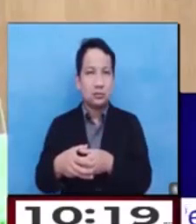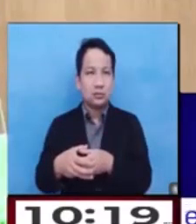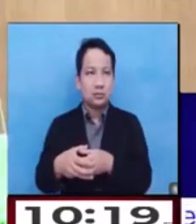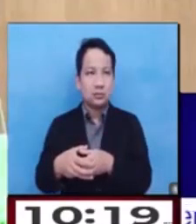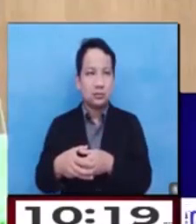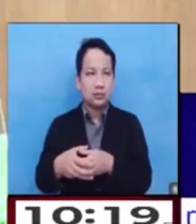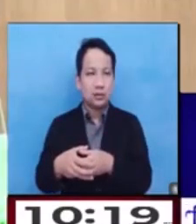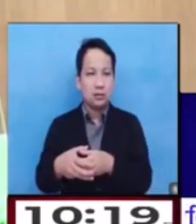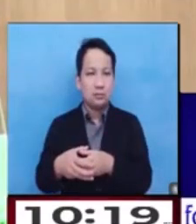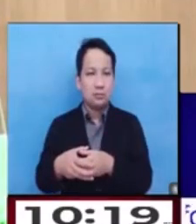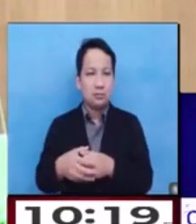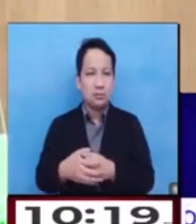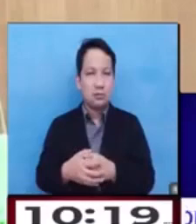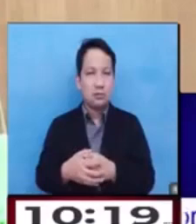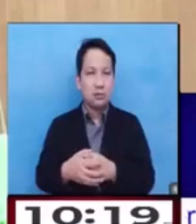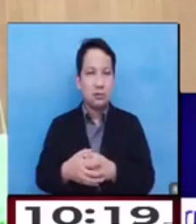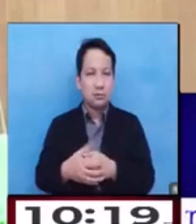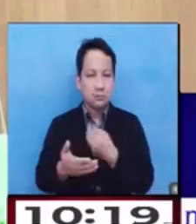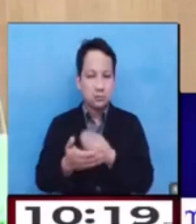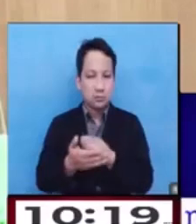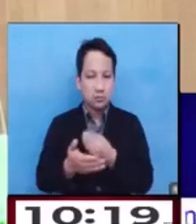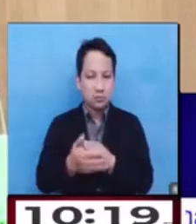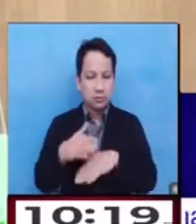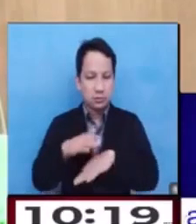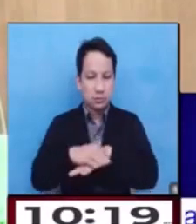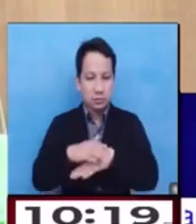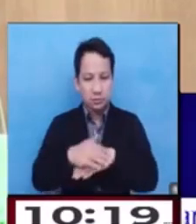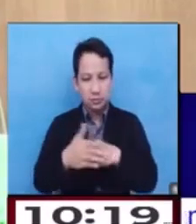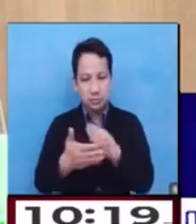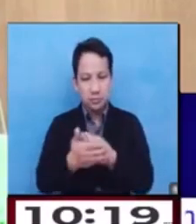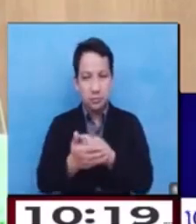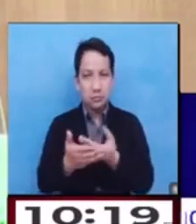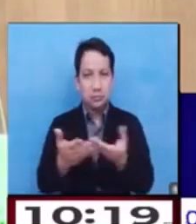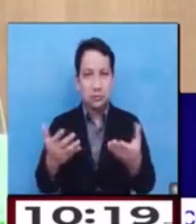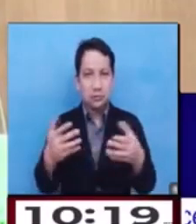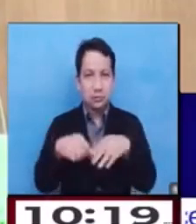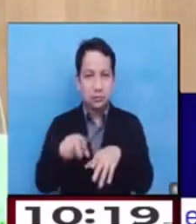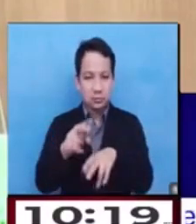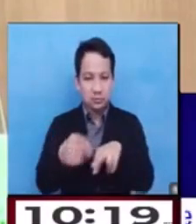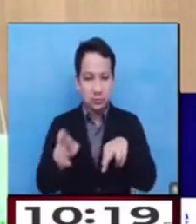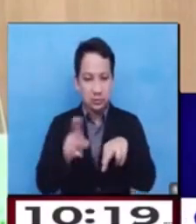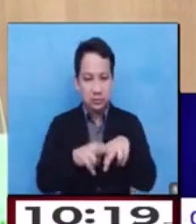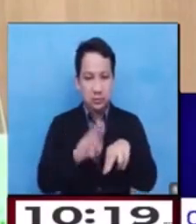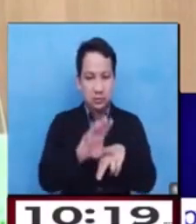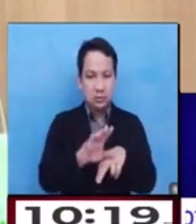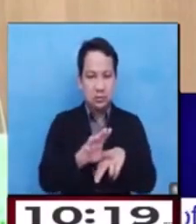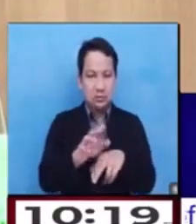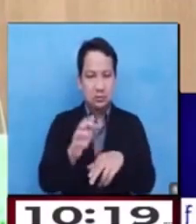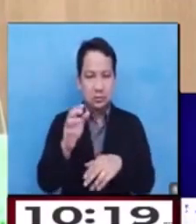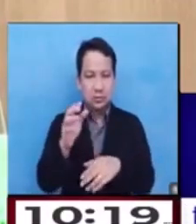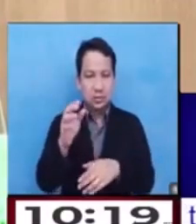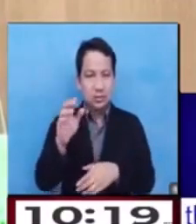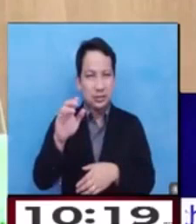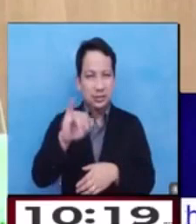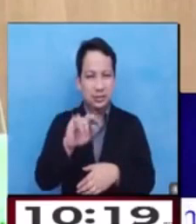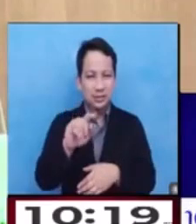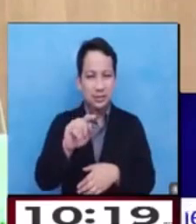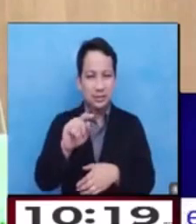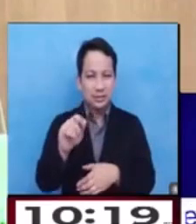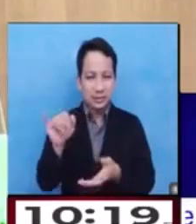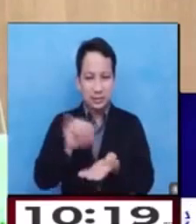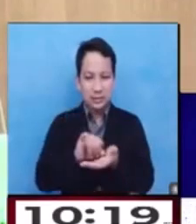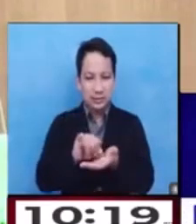of money supply, no, which will involve typically involves increases in interest rates, no? So that reduces investment.